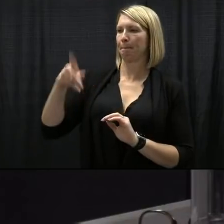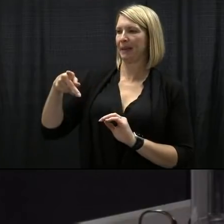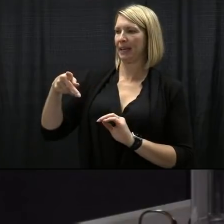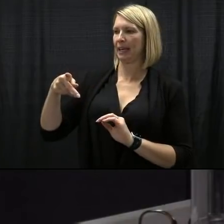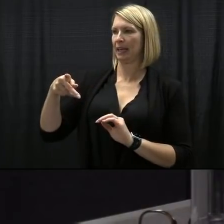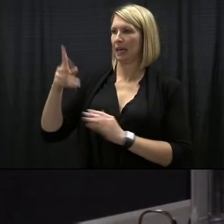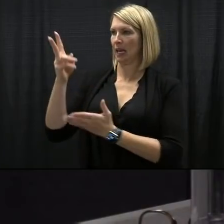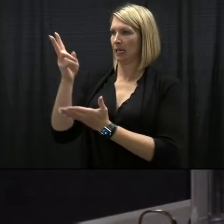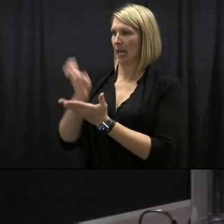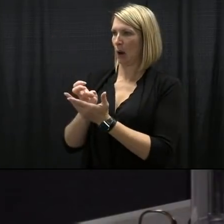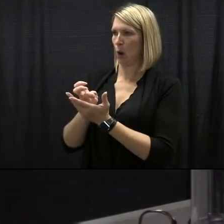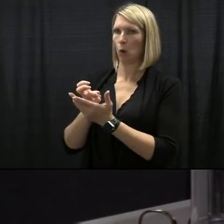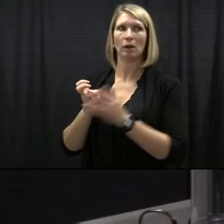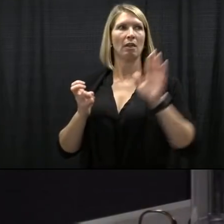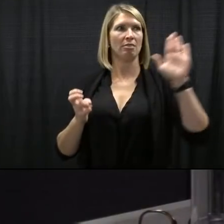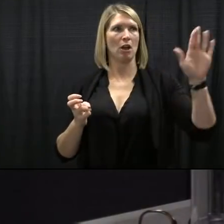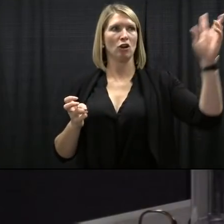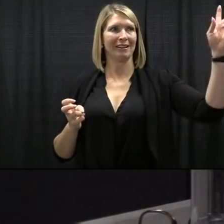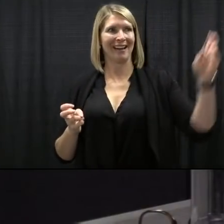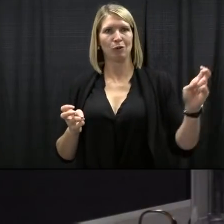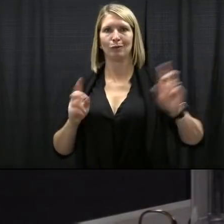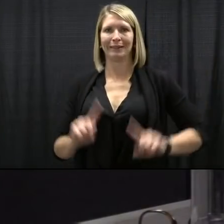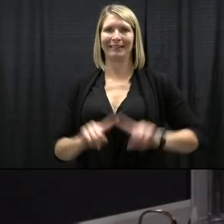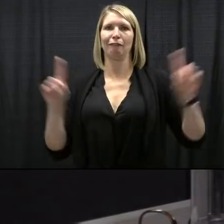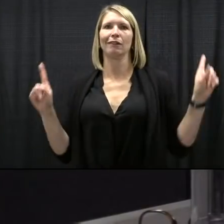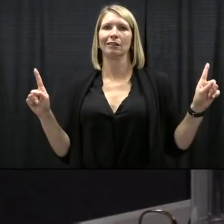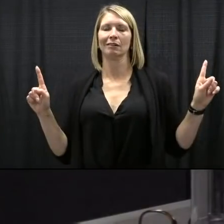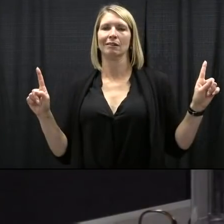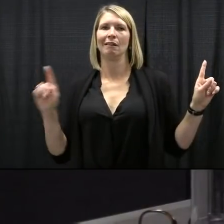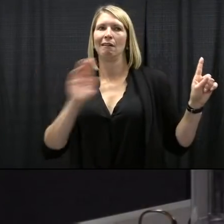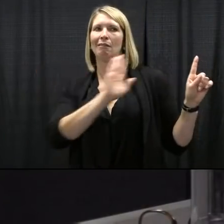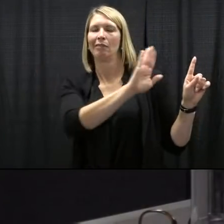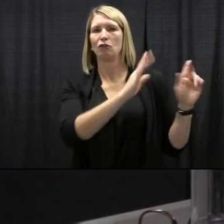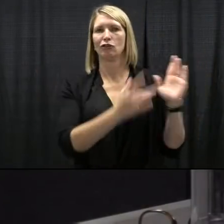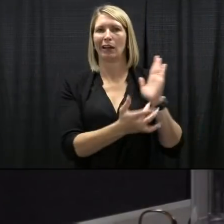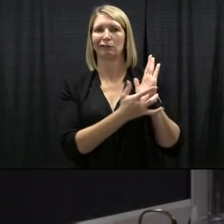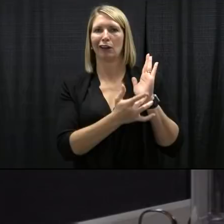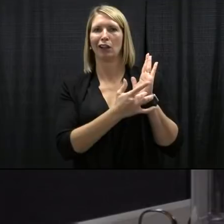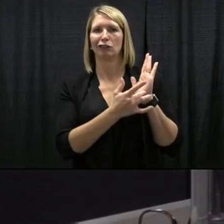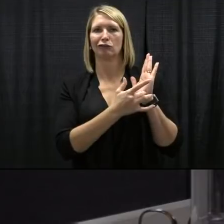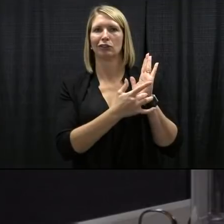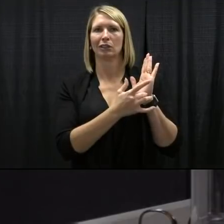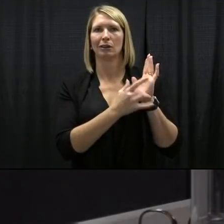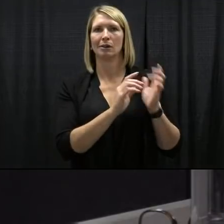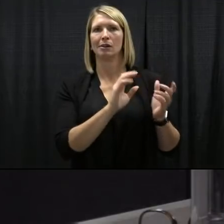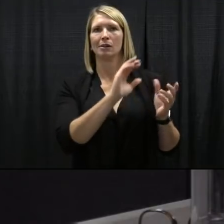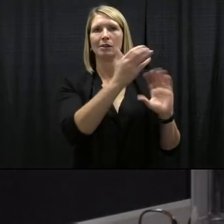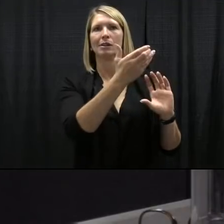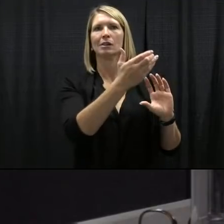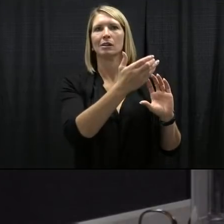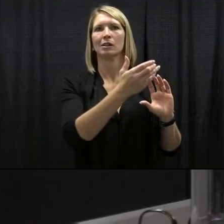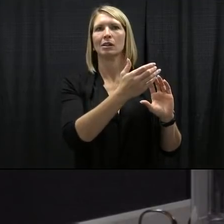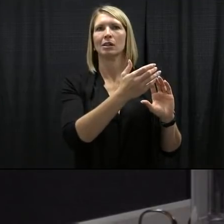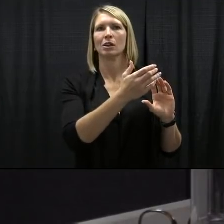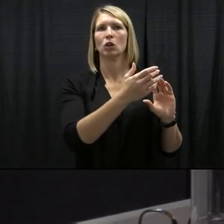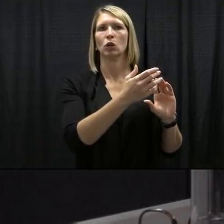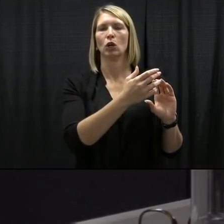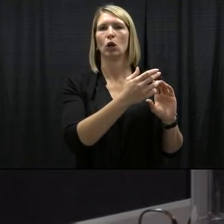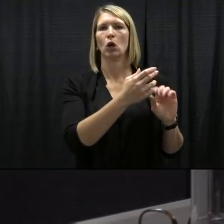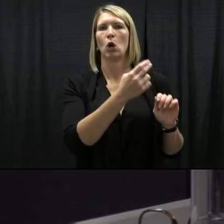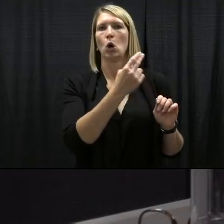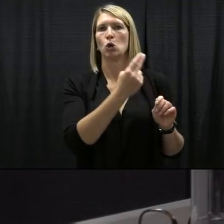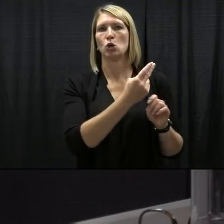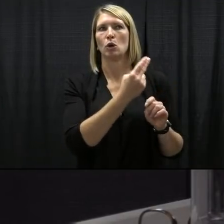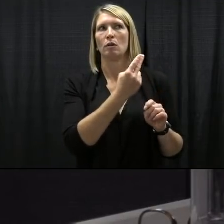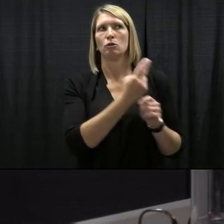different process. And so the issues they were having in terms of people, I guess, using the information that may have been posted